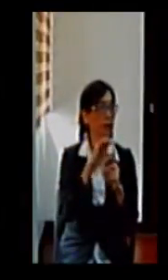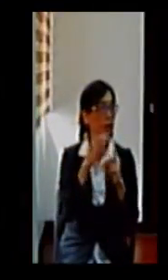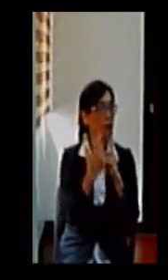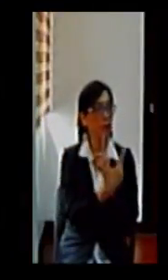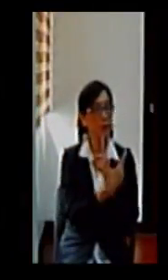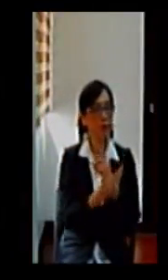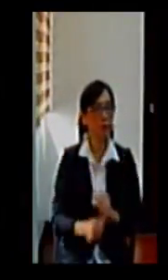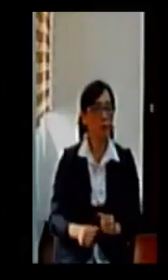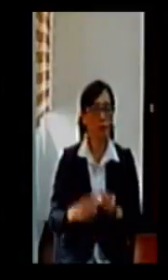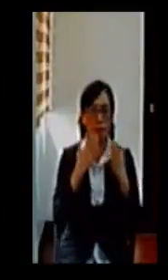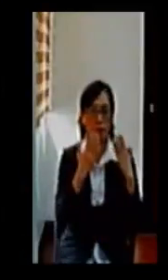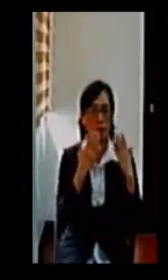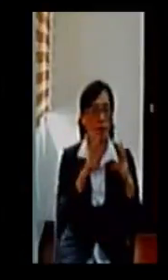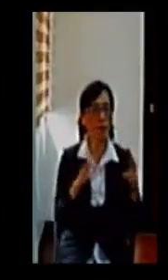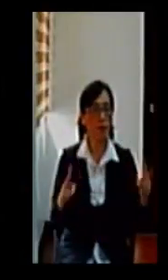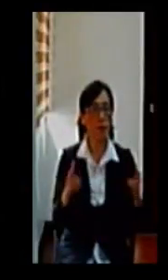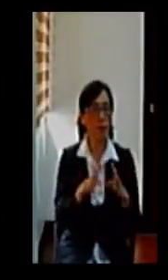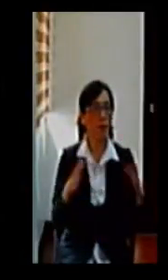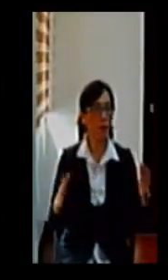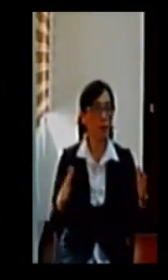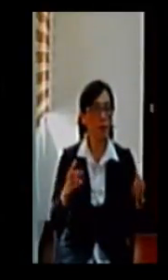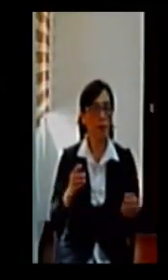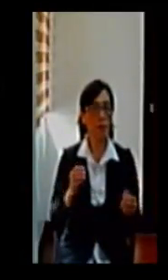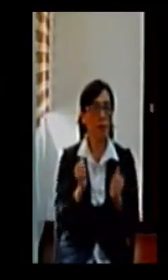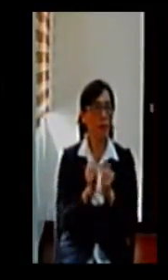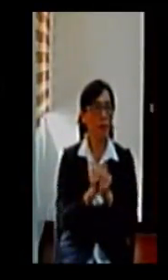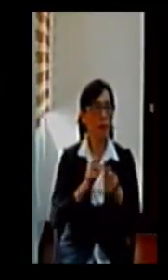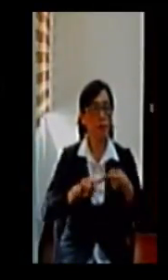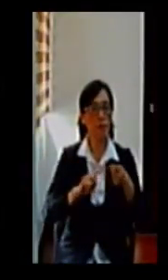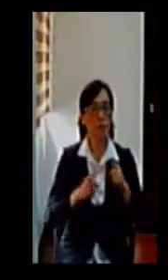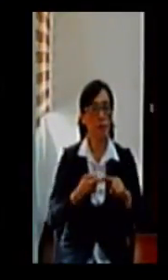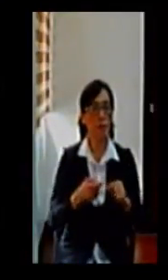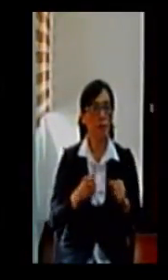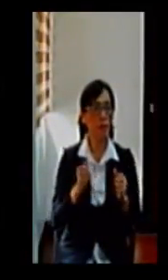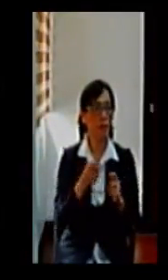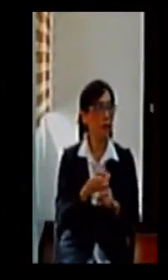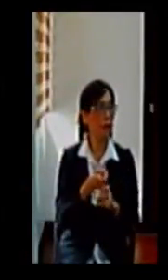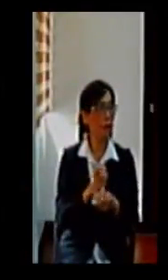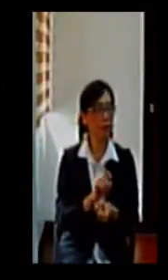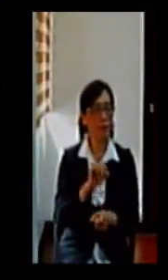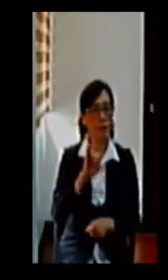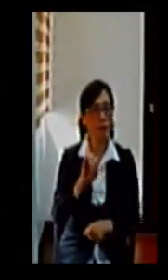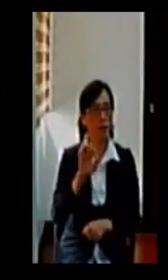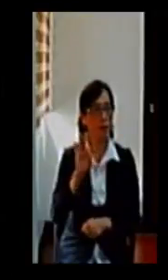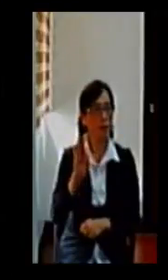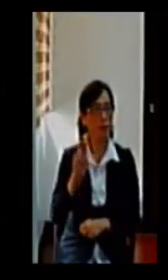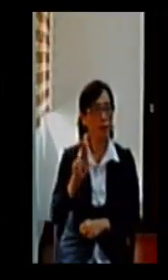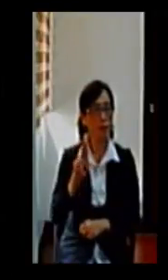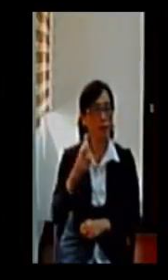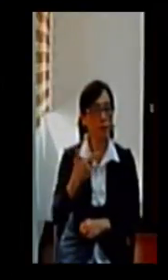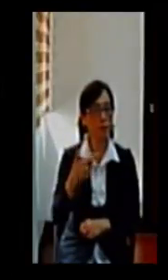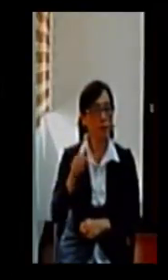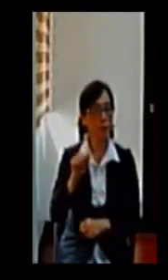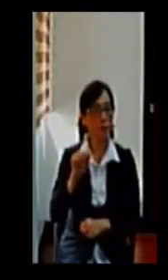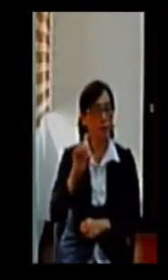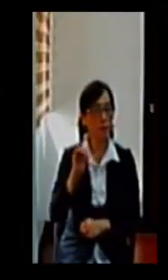much. With our friends from Ifugao, I confirmed that a lot of the species that we work on